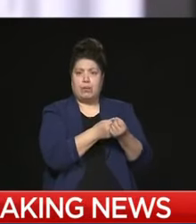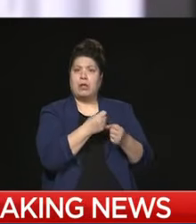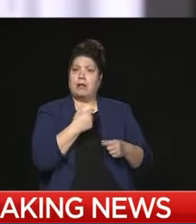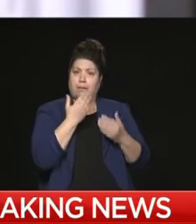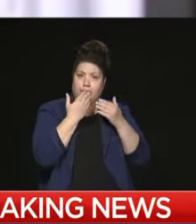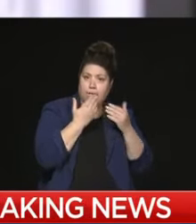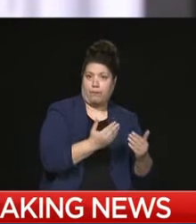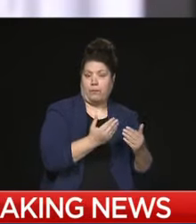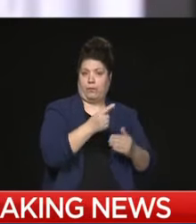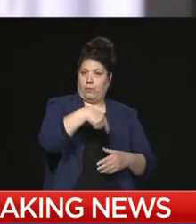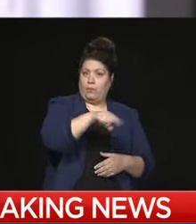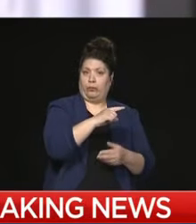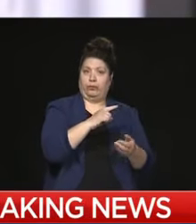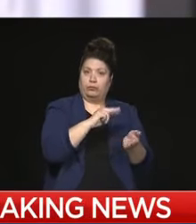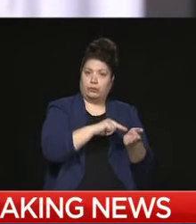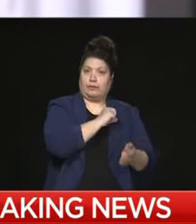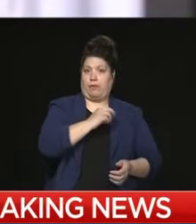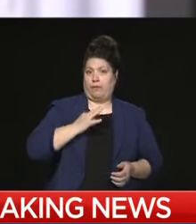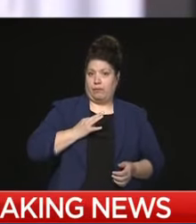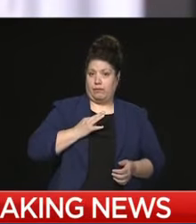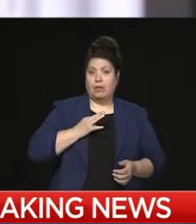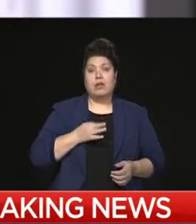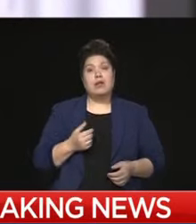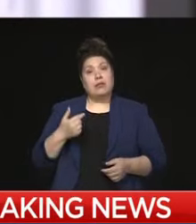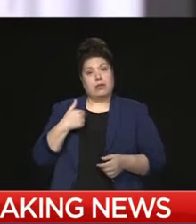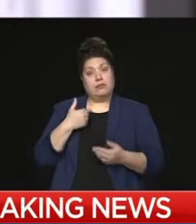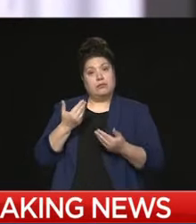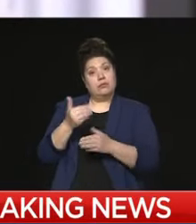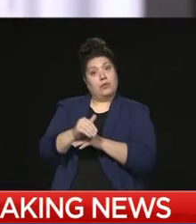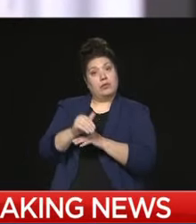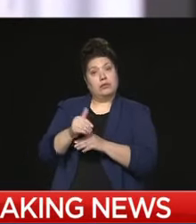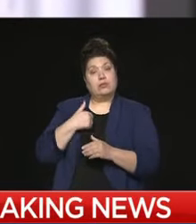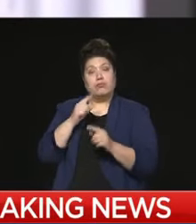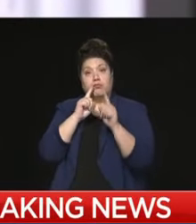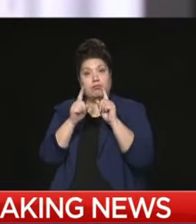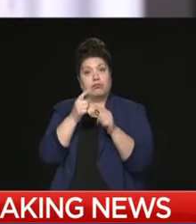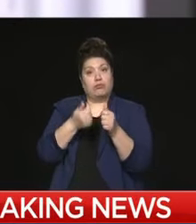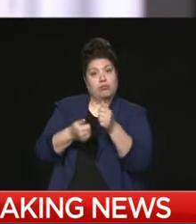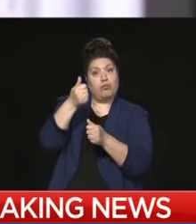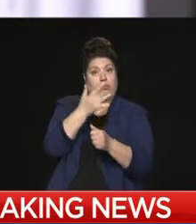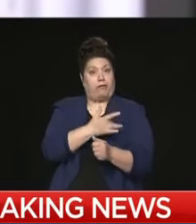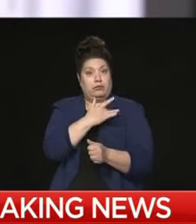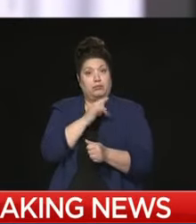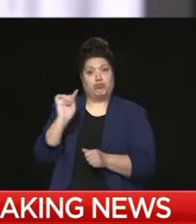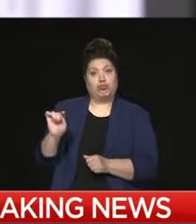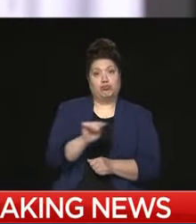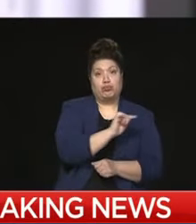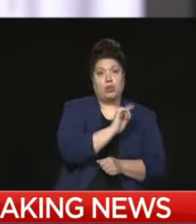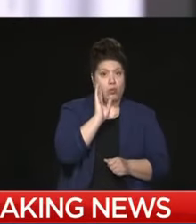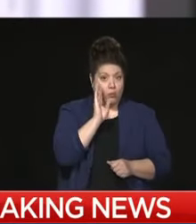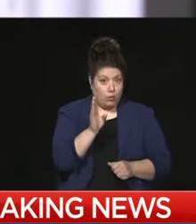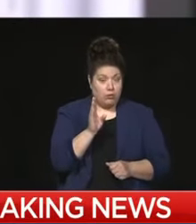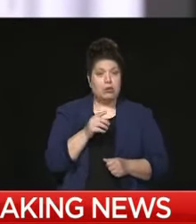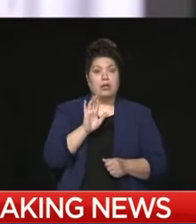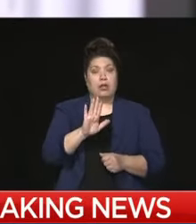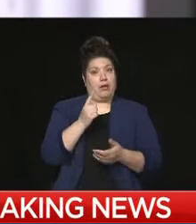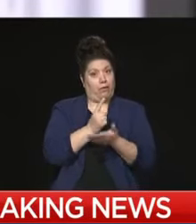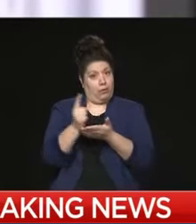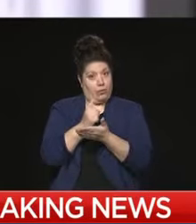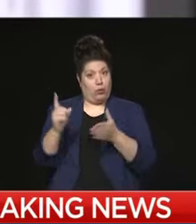be speaking about this with my colleagues from provinces and territories during our weekly meeting. We will